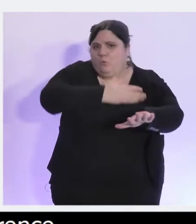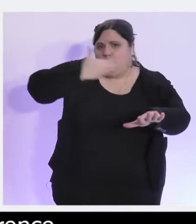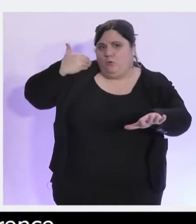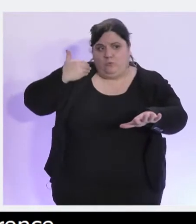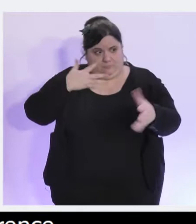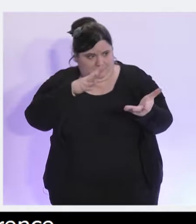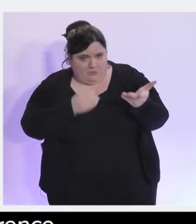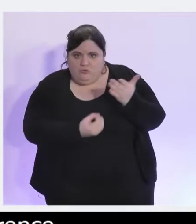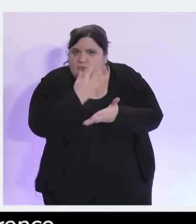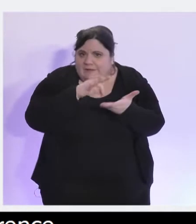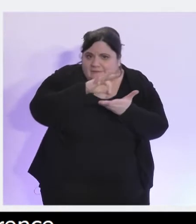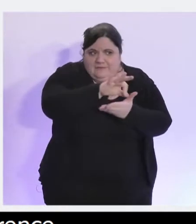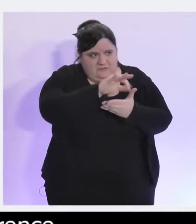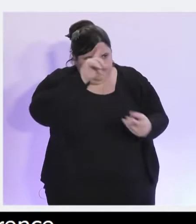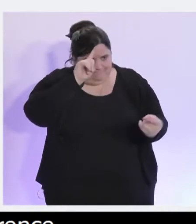disabled,